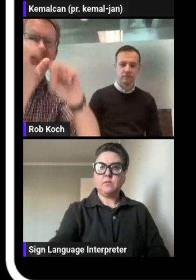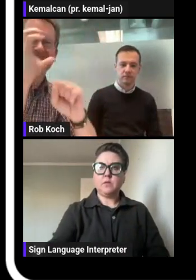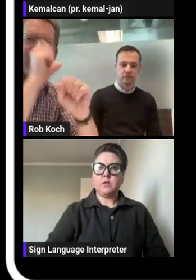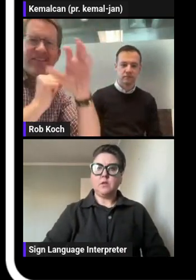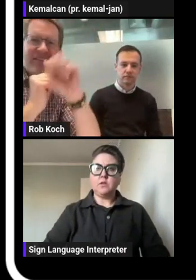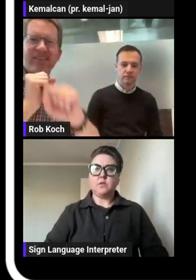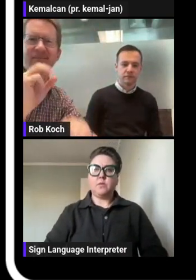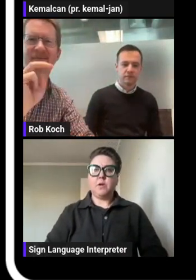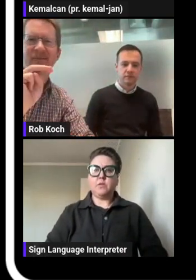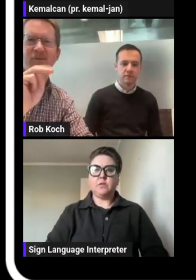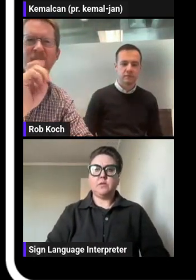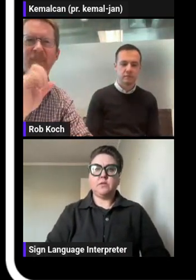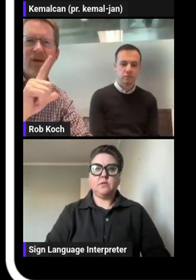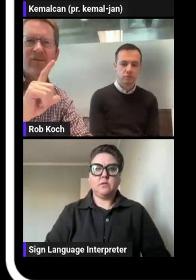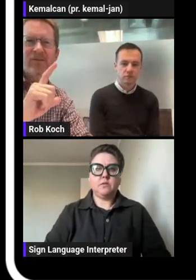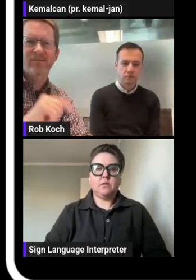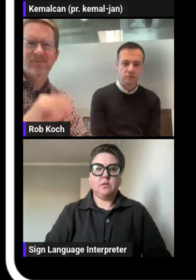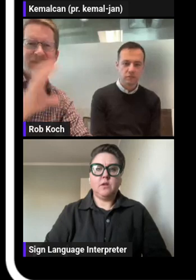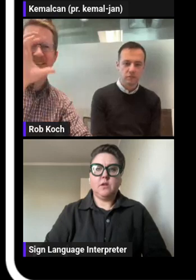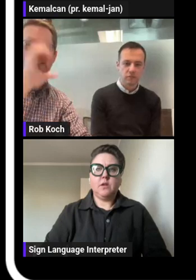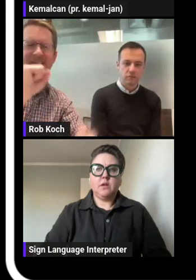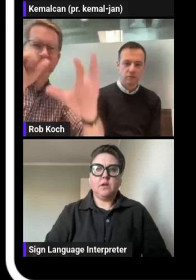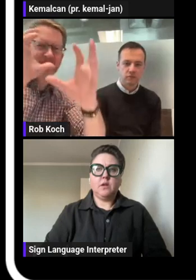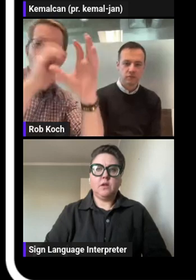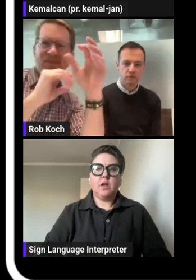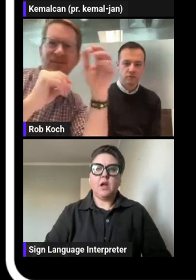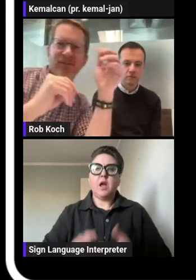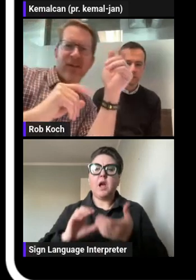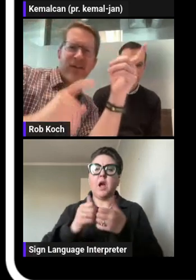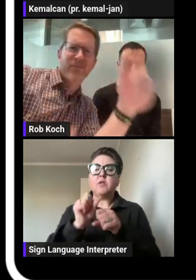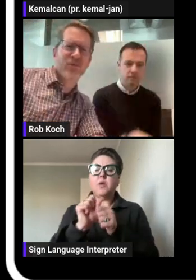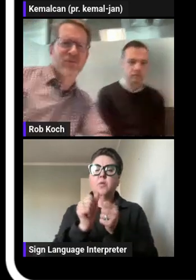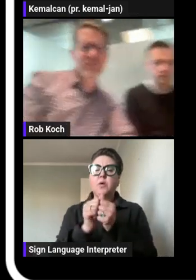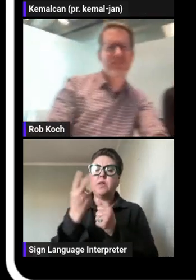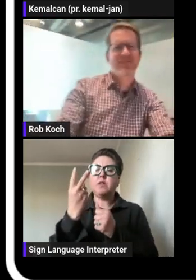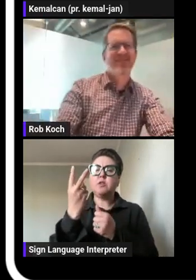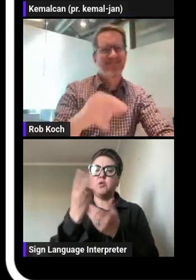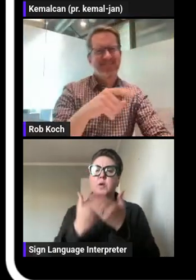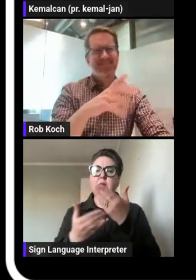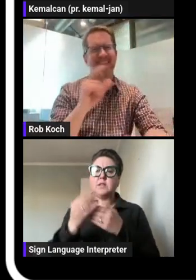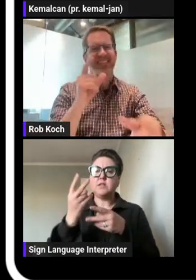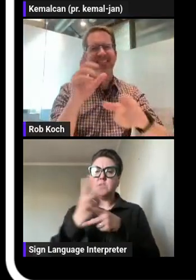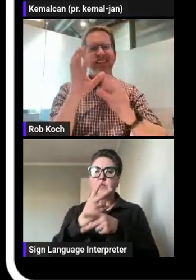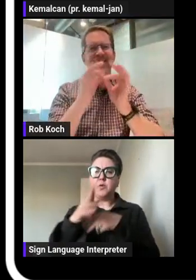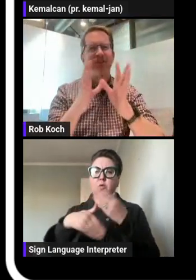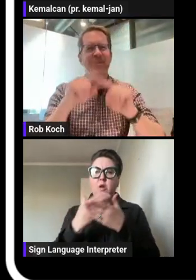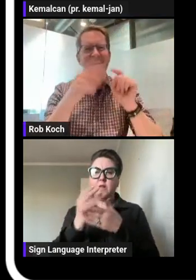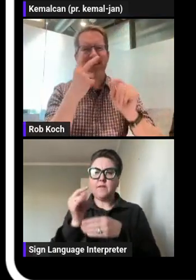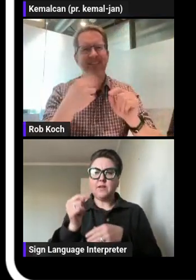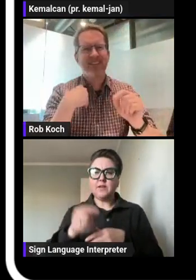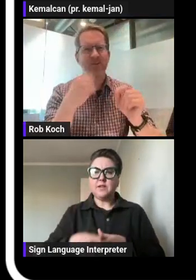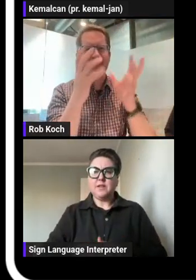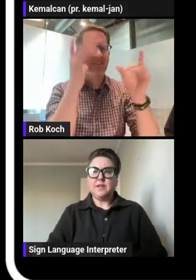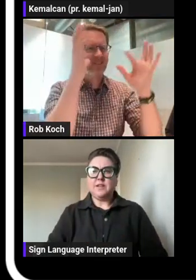If there's two hands, So the models. how does that work? Does it compute all of it, or does it separate out the two hands?